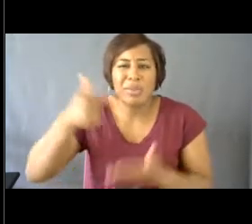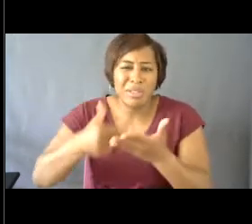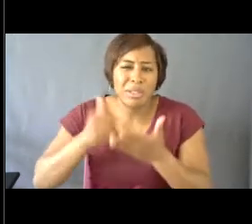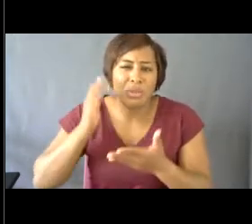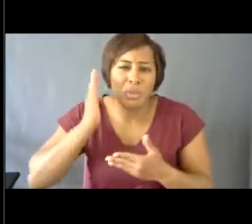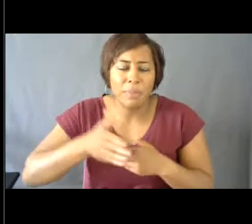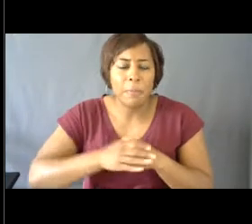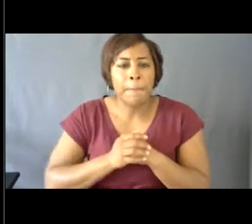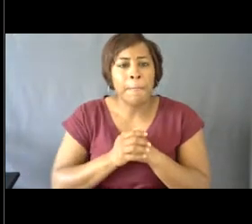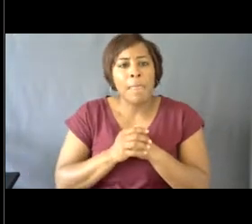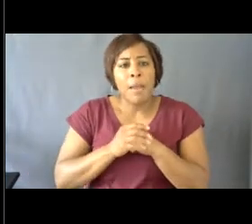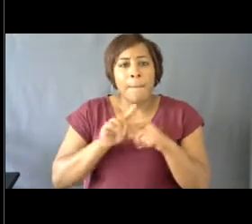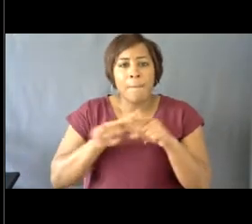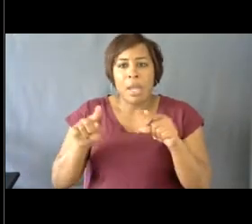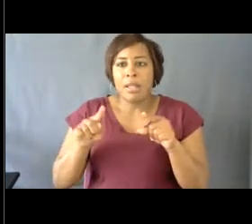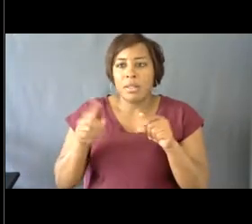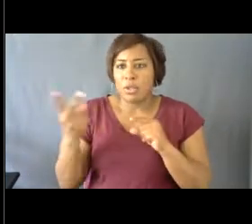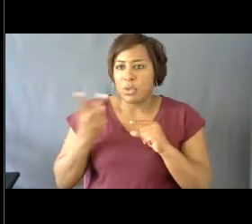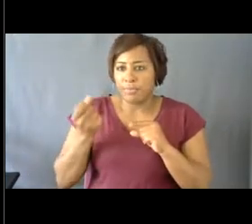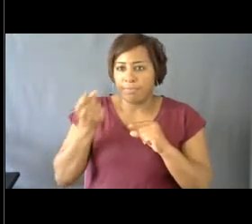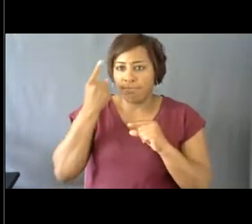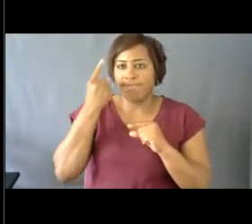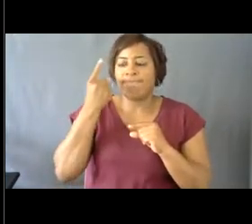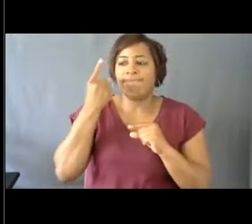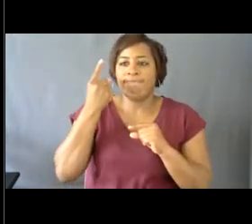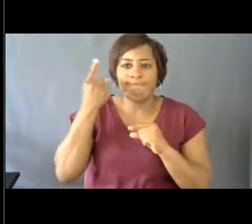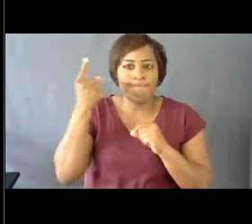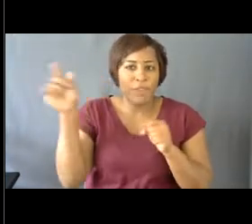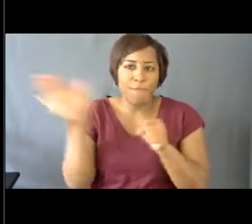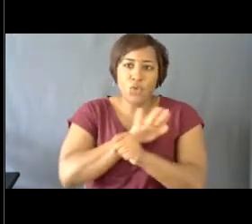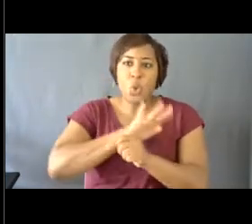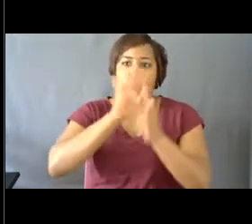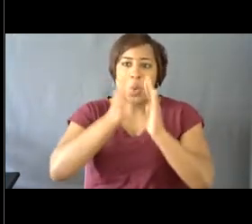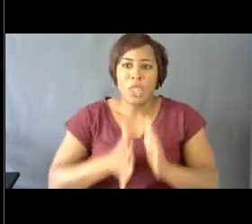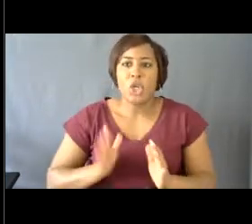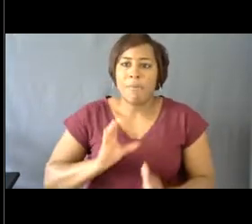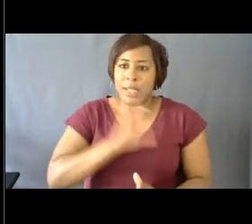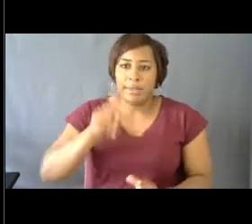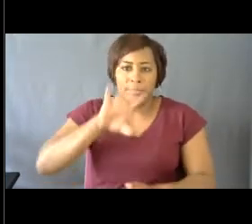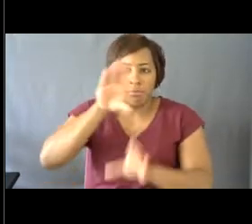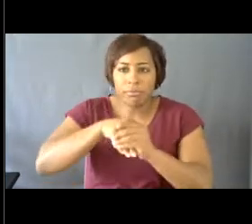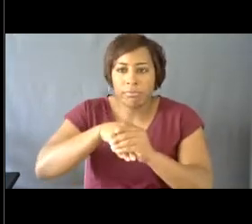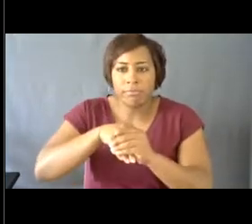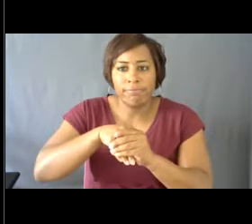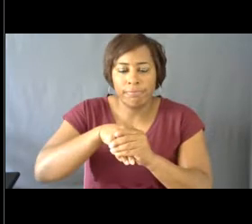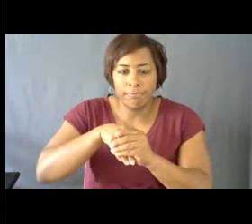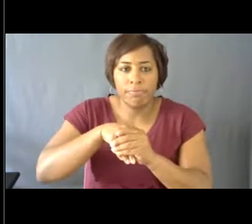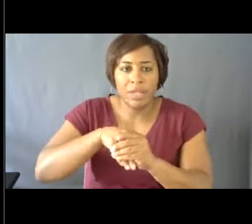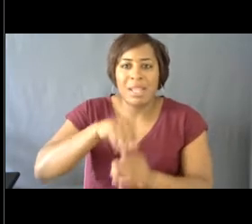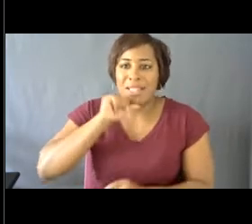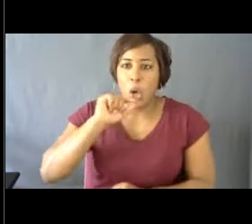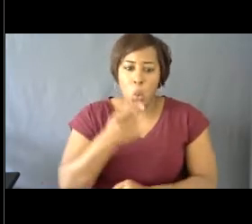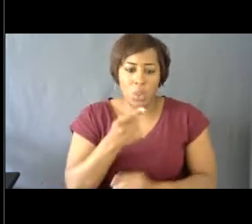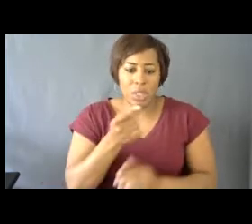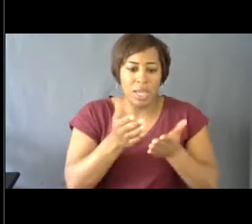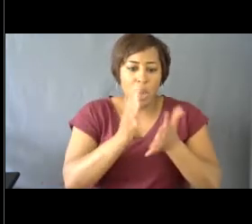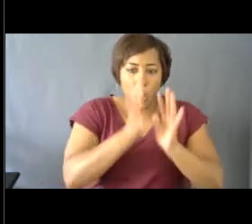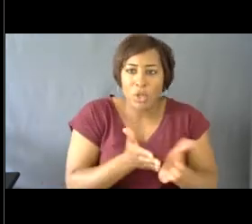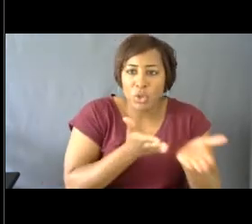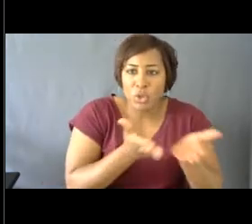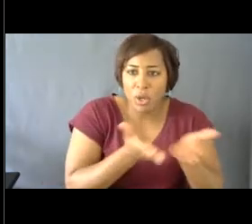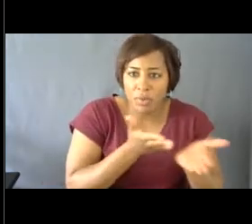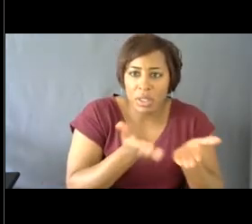we need to get the entire weather community involved in this. This is part of not just Weather Ready Nation as it pertains to the weather service, but